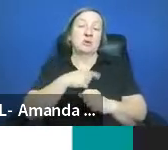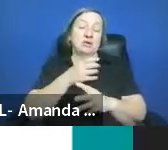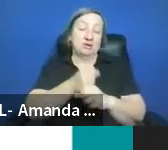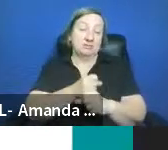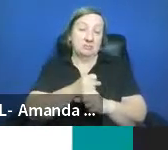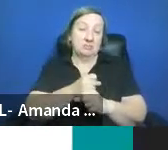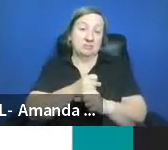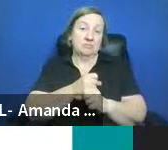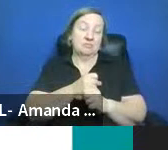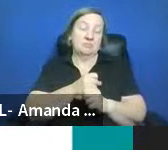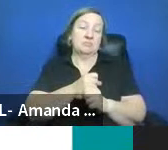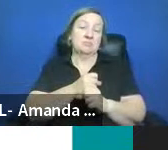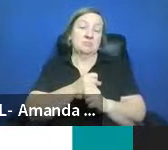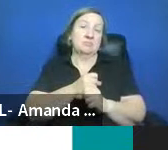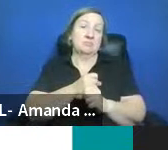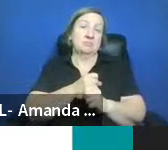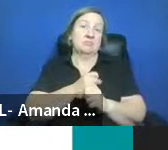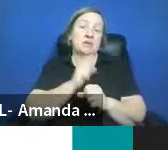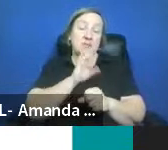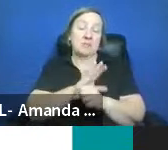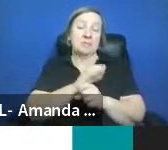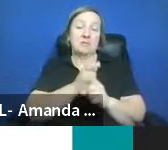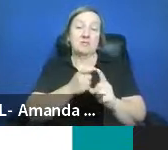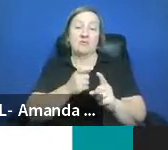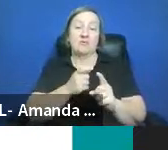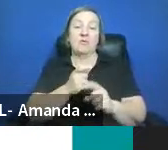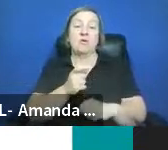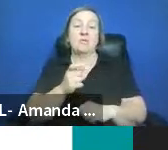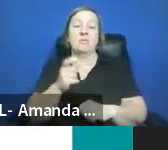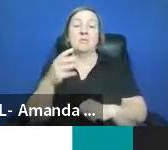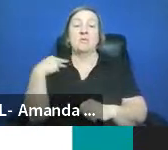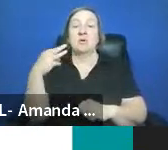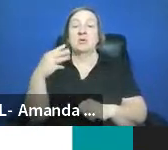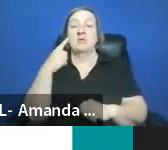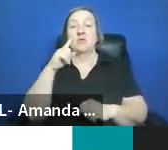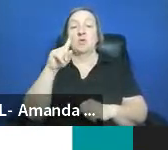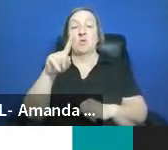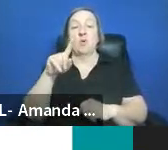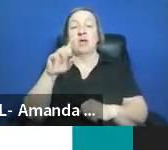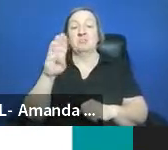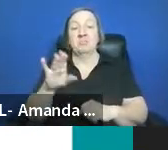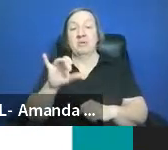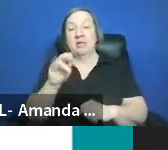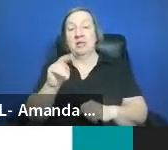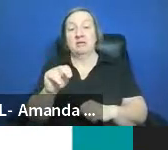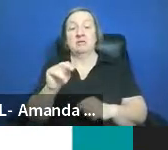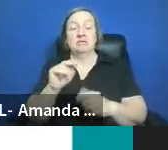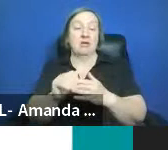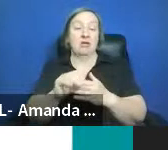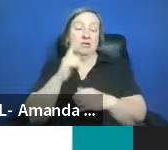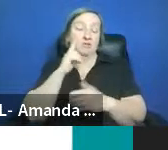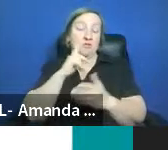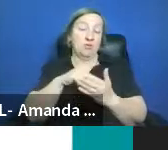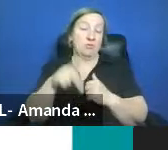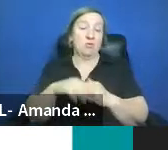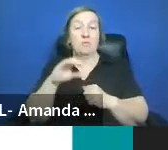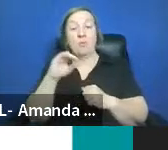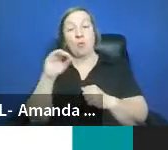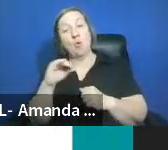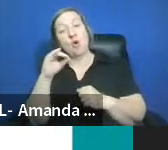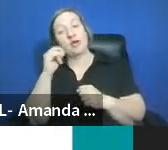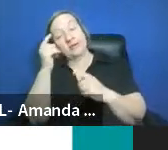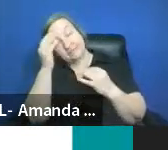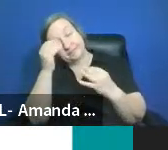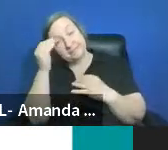received commitment from Washington for $1 billion for the program. Oregon is